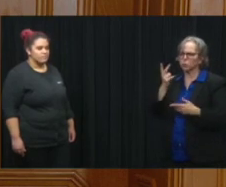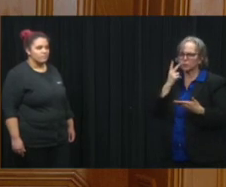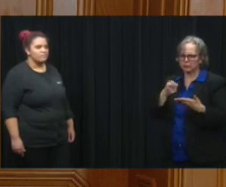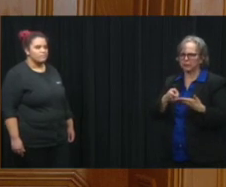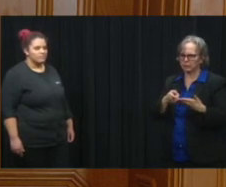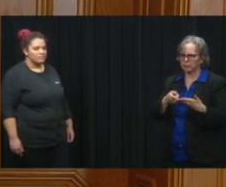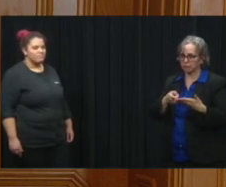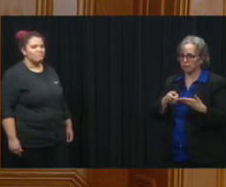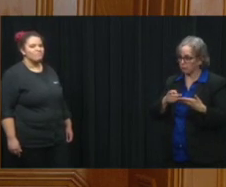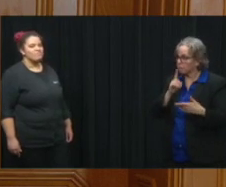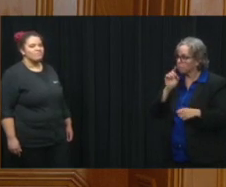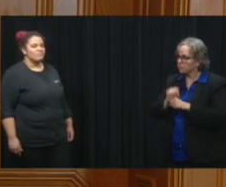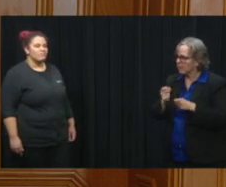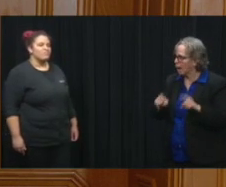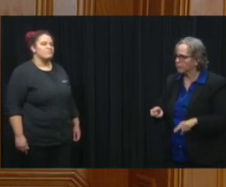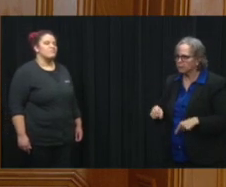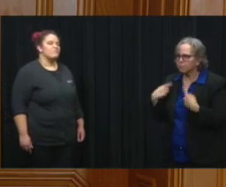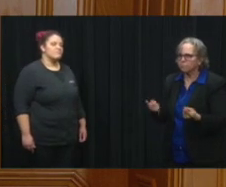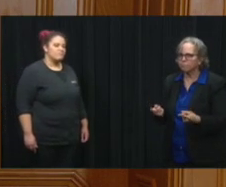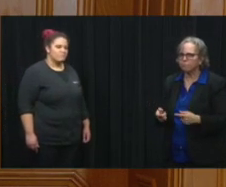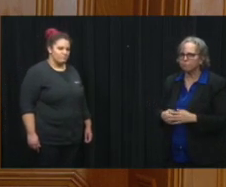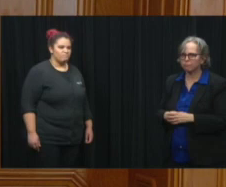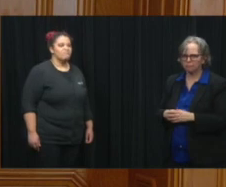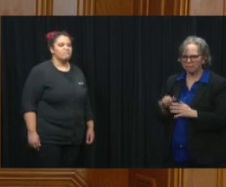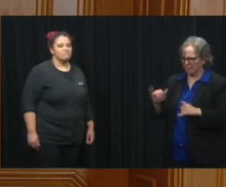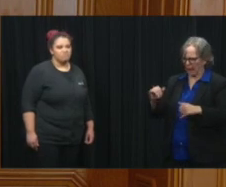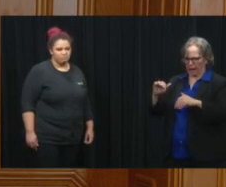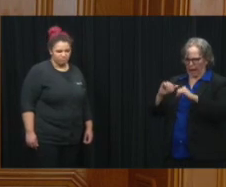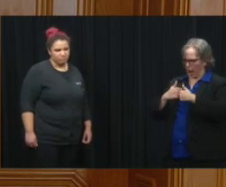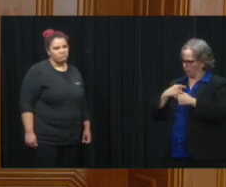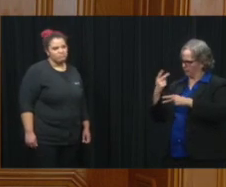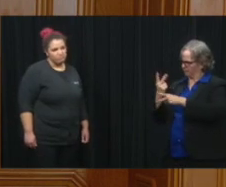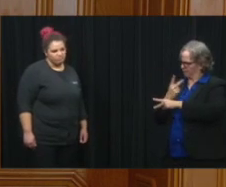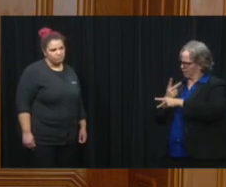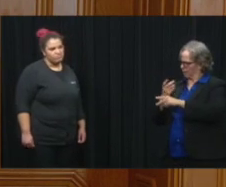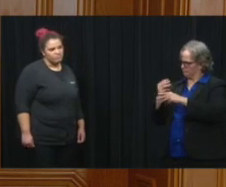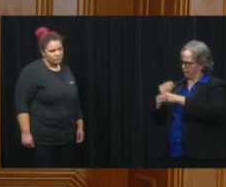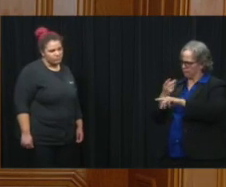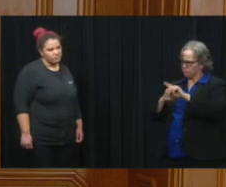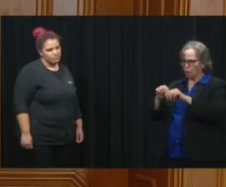the multiplier effect that we know is inherent.